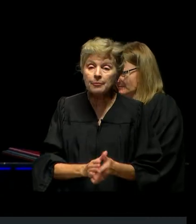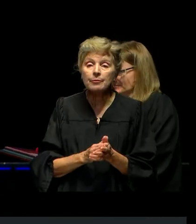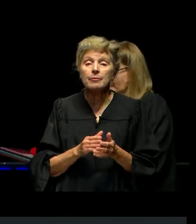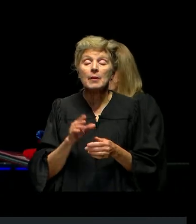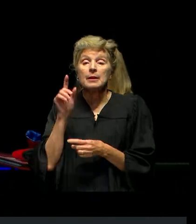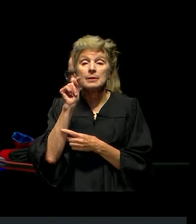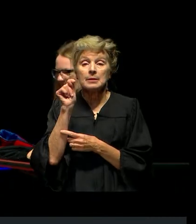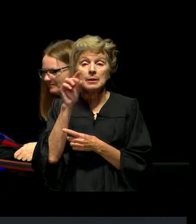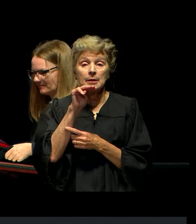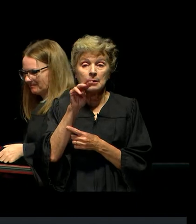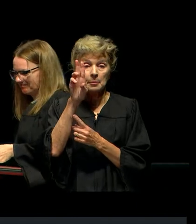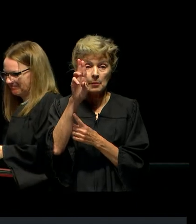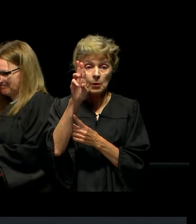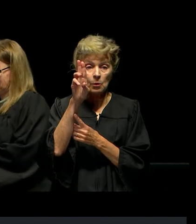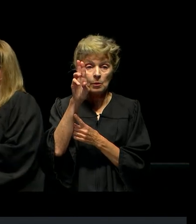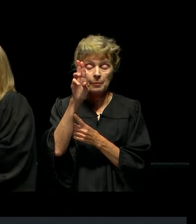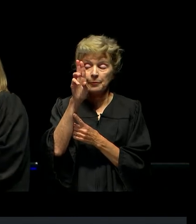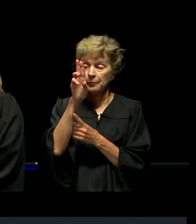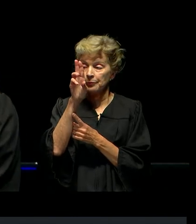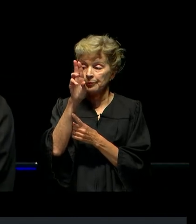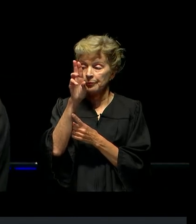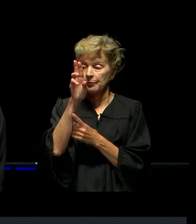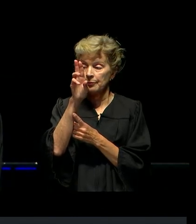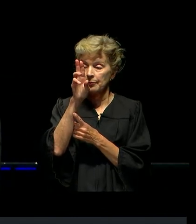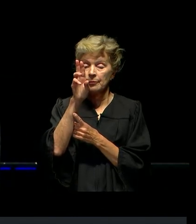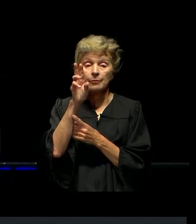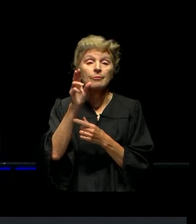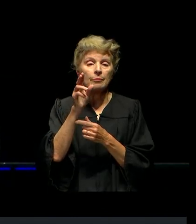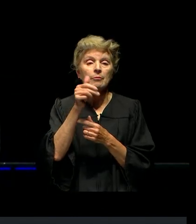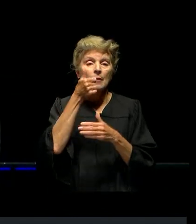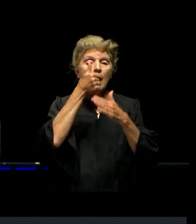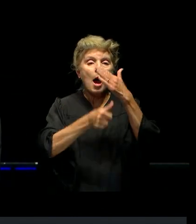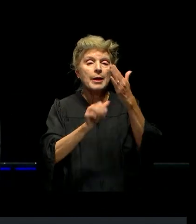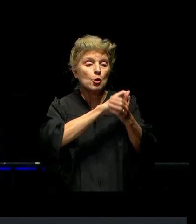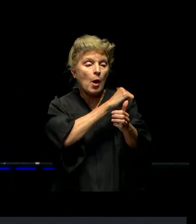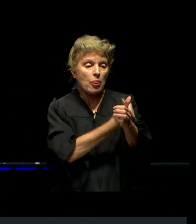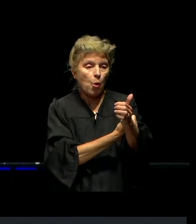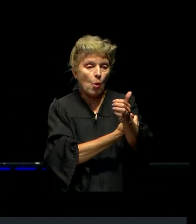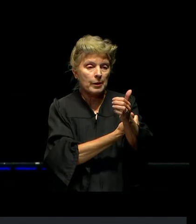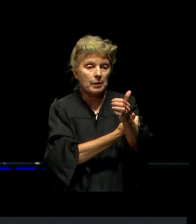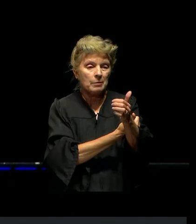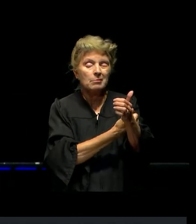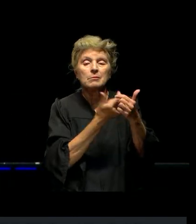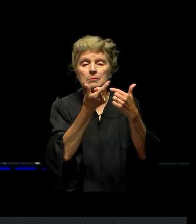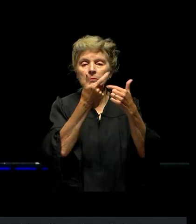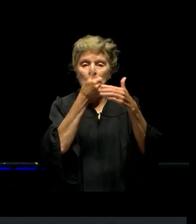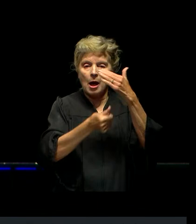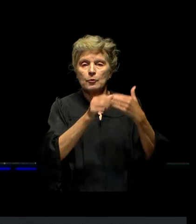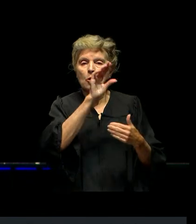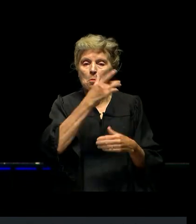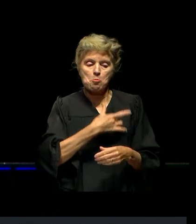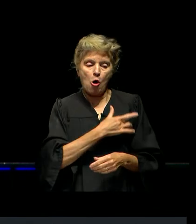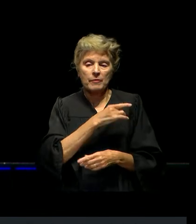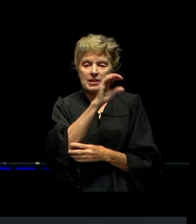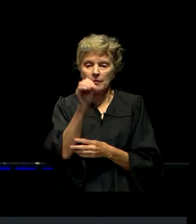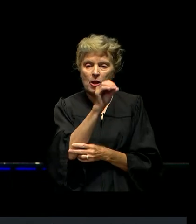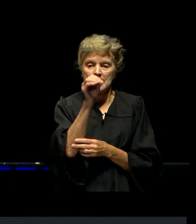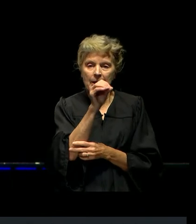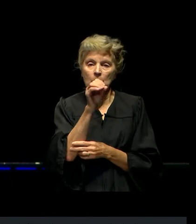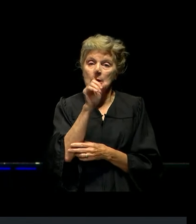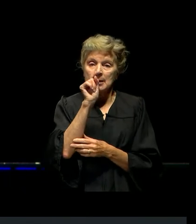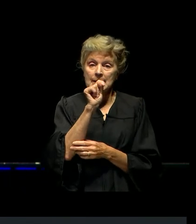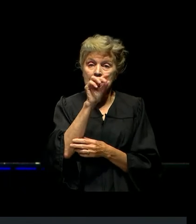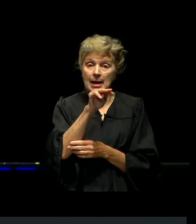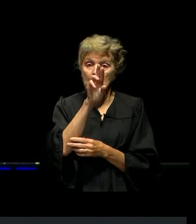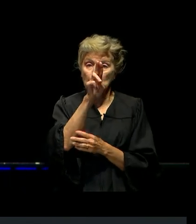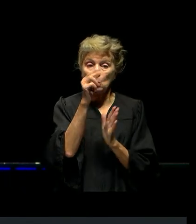Toronto Metropolitan University, by virtue of the authority granted by the Province of Ontario under the Toronto